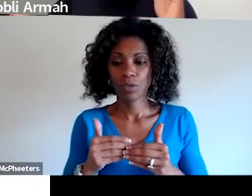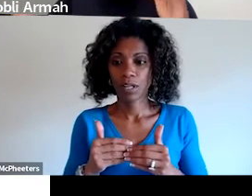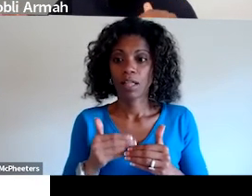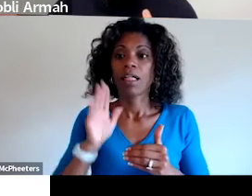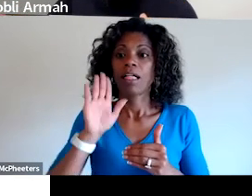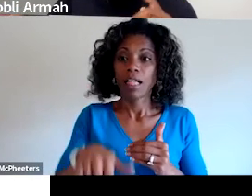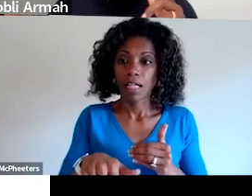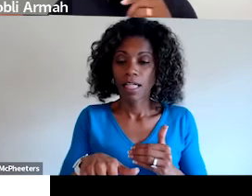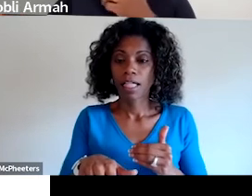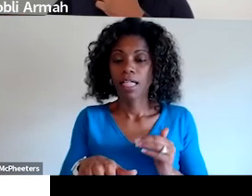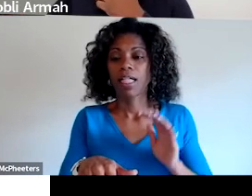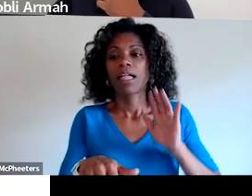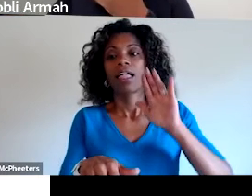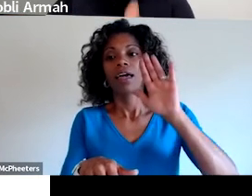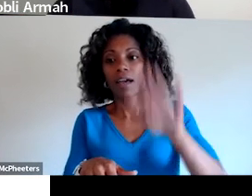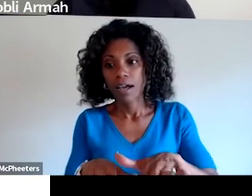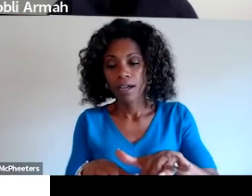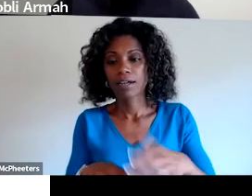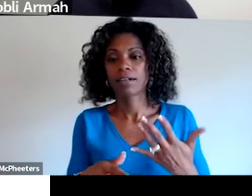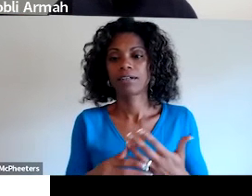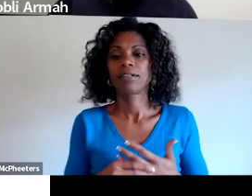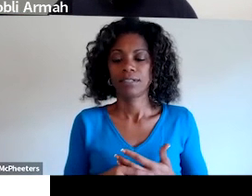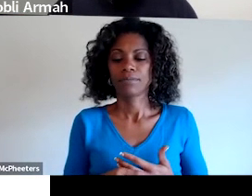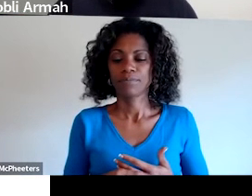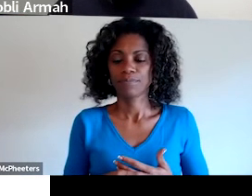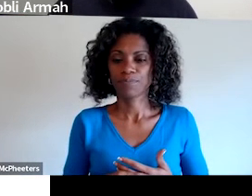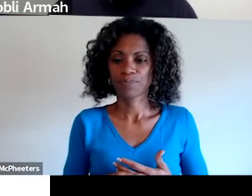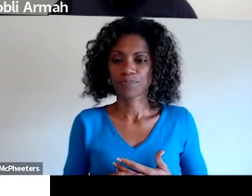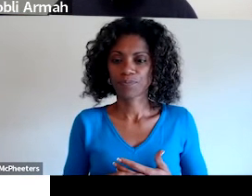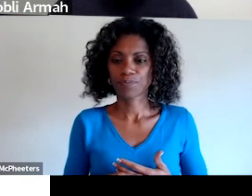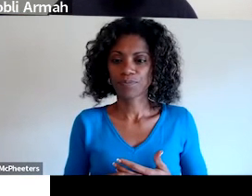know how to regulate that heat. And we're gonna give you more